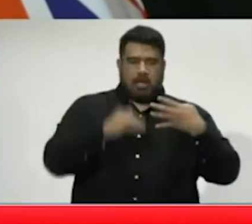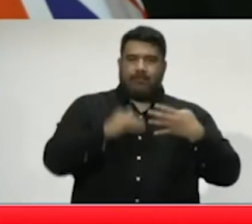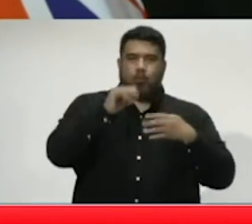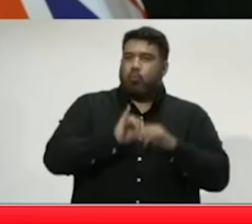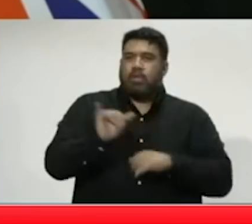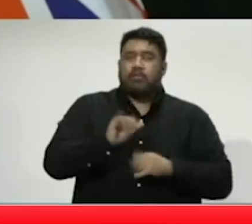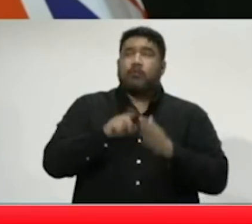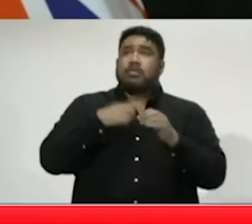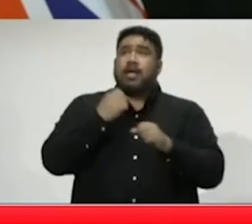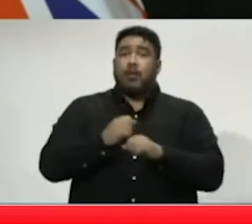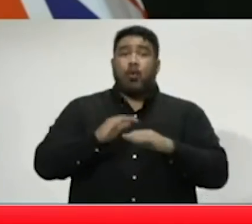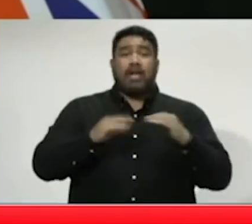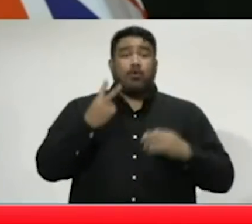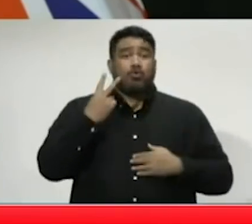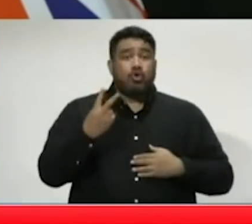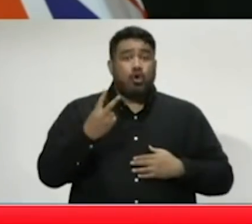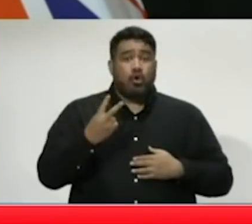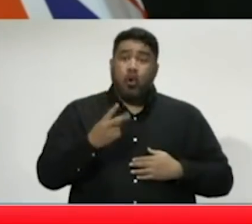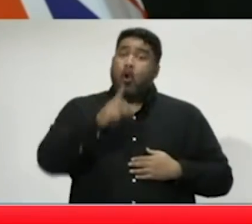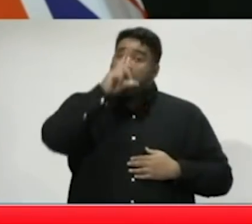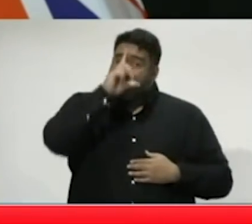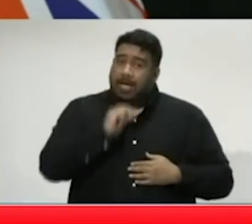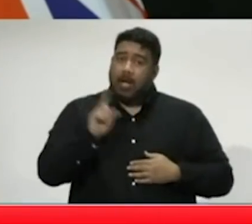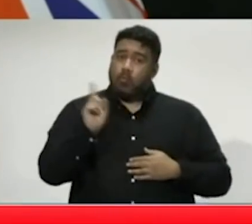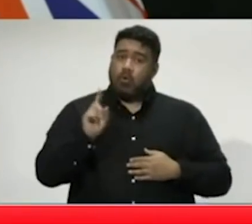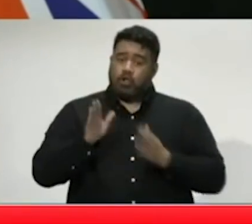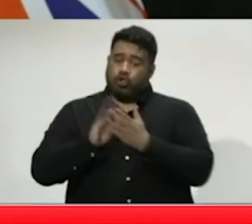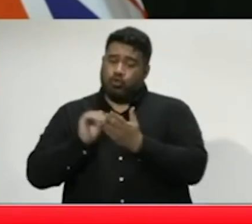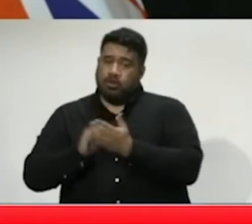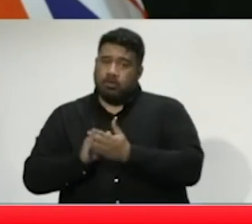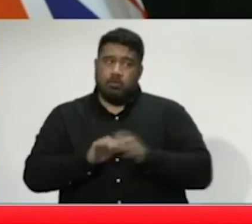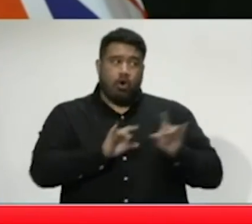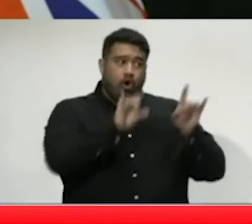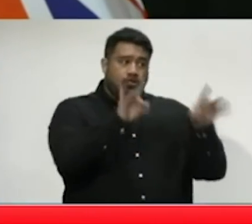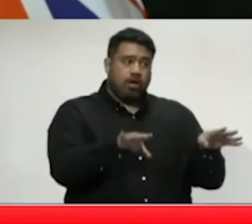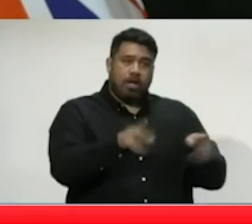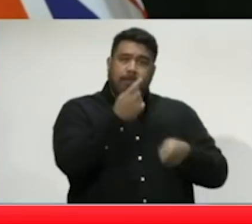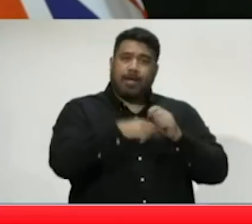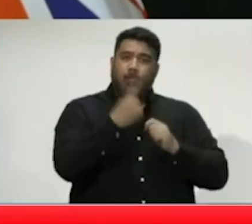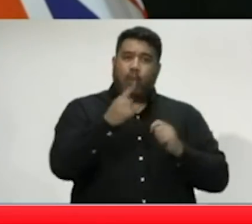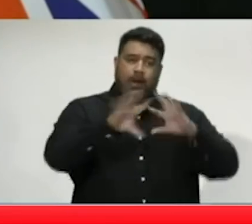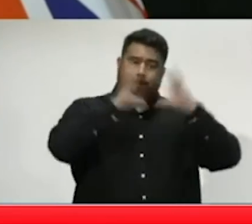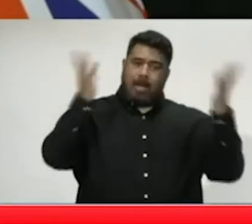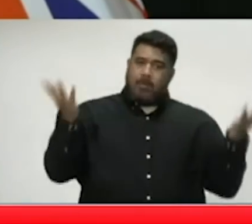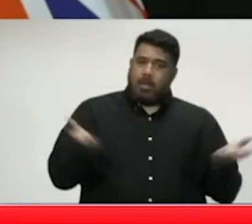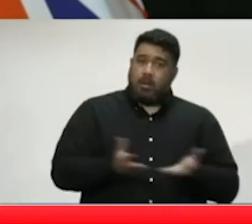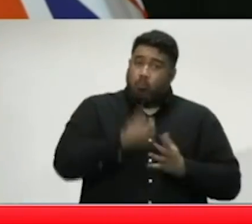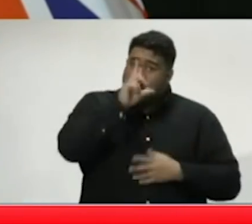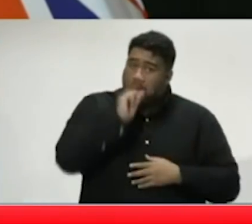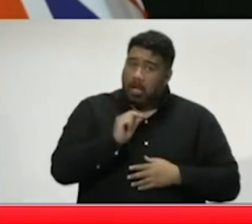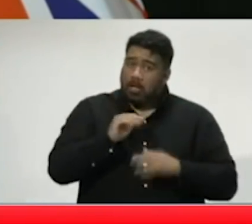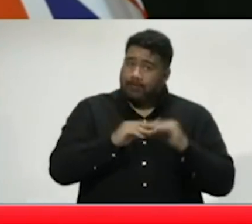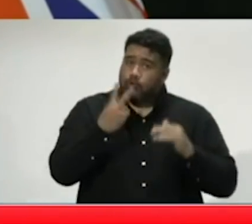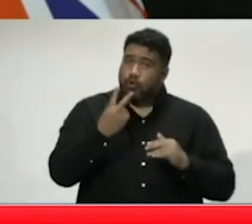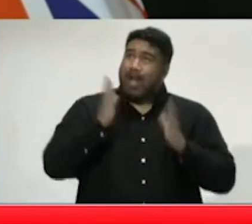instance, at Level 2. It is not contingent on us being at Level 1 for that to happen. The spike in new cases in